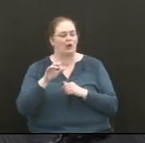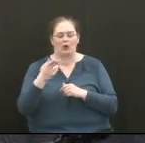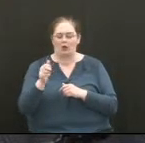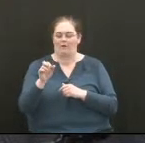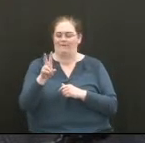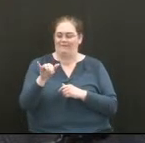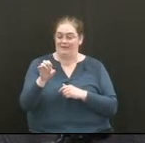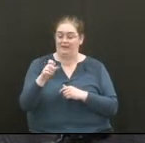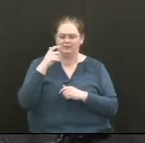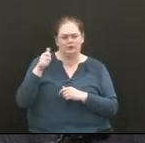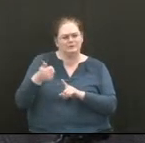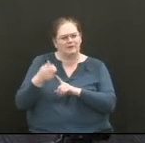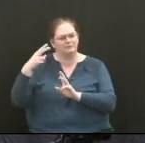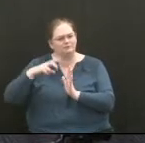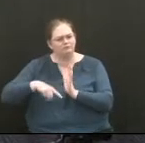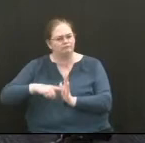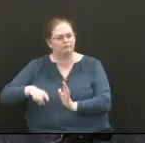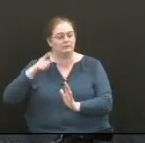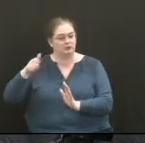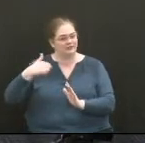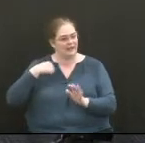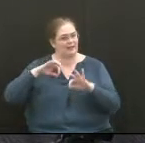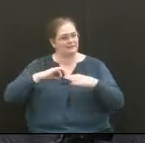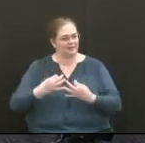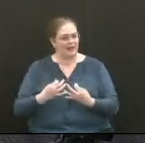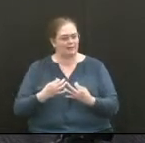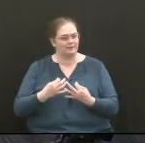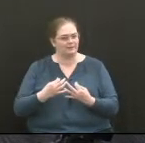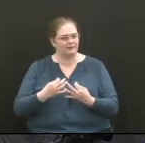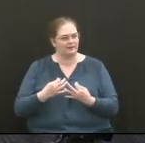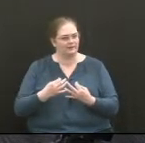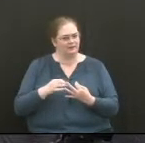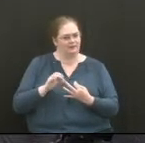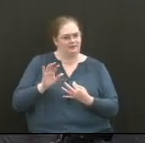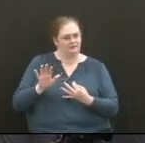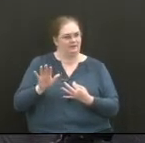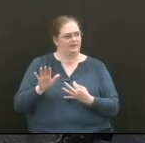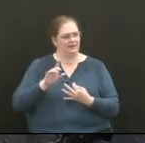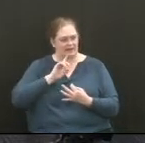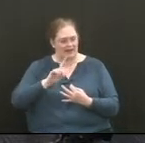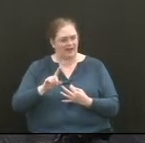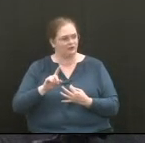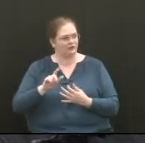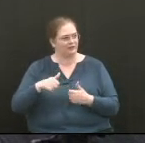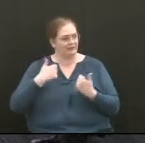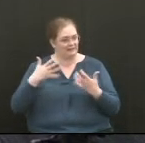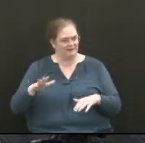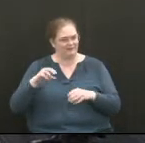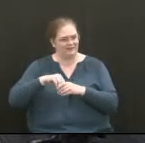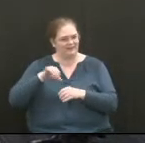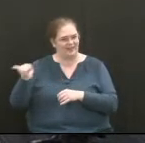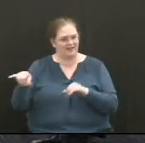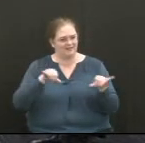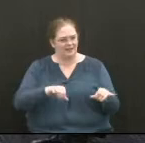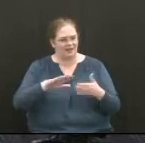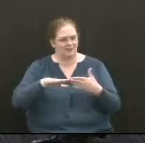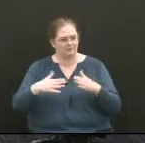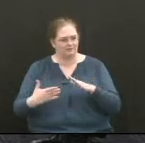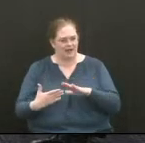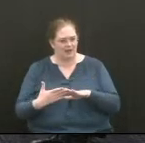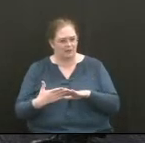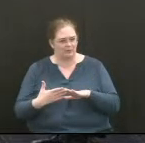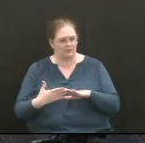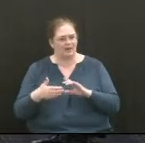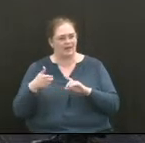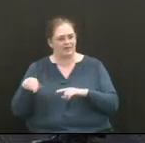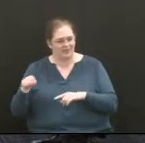at, because he's got relatives on his side that actually lived in the same town and